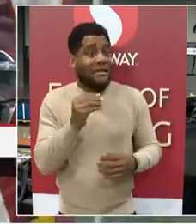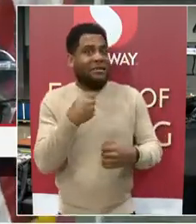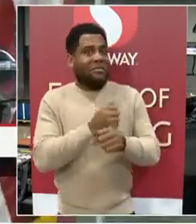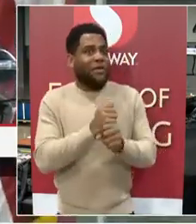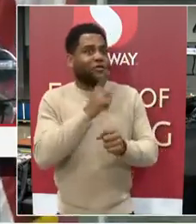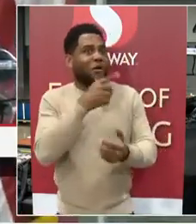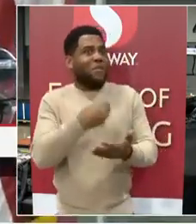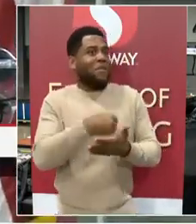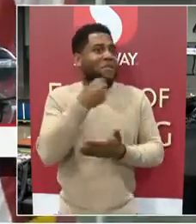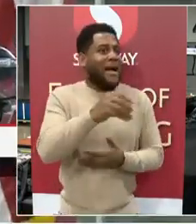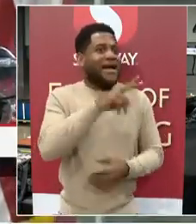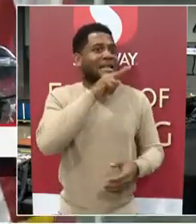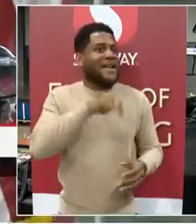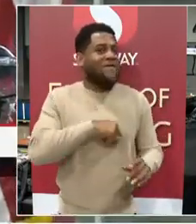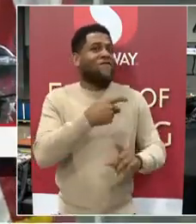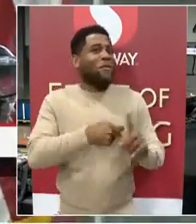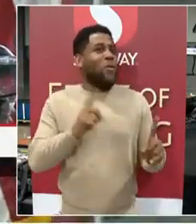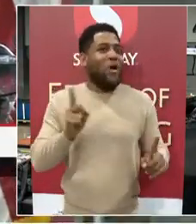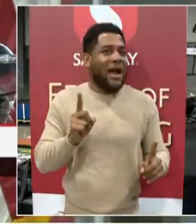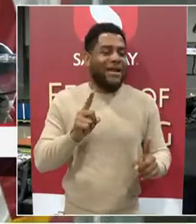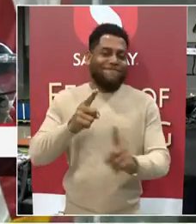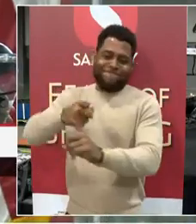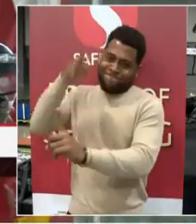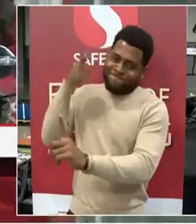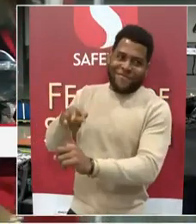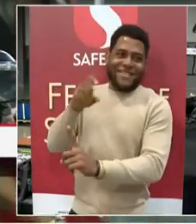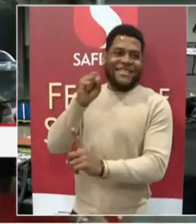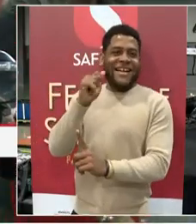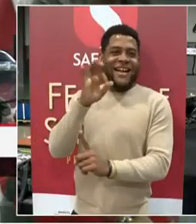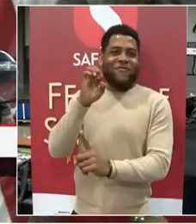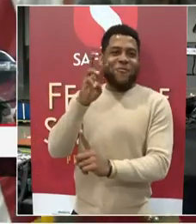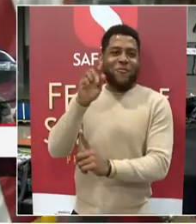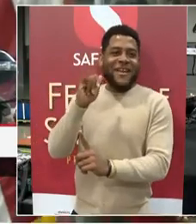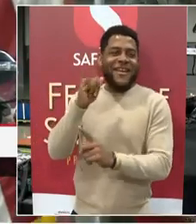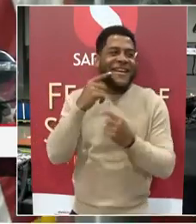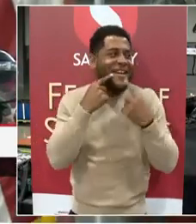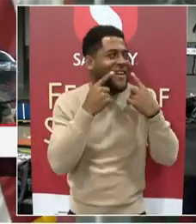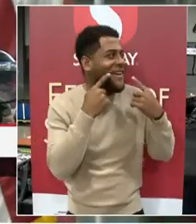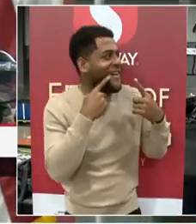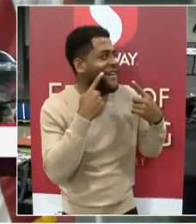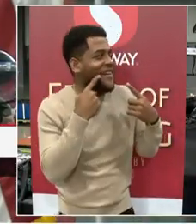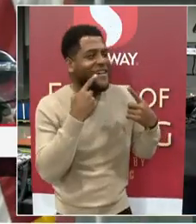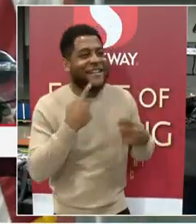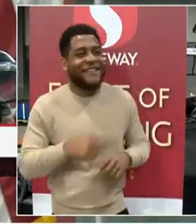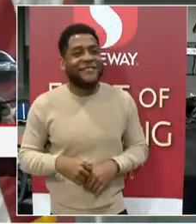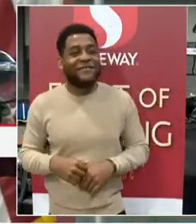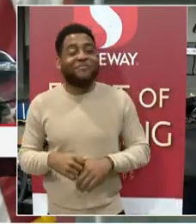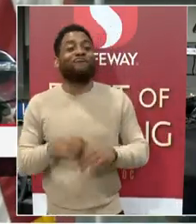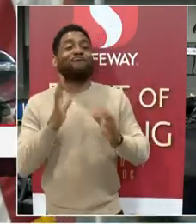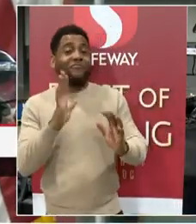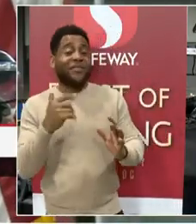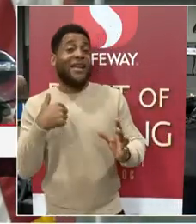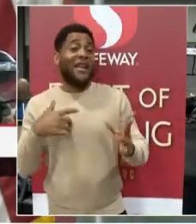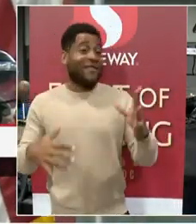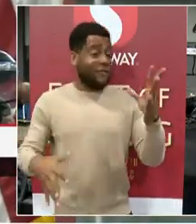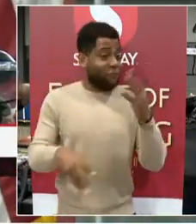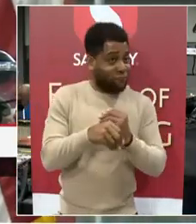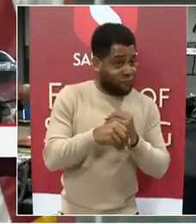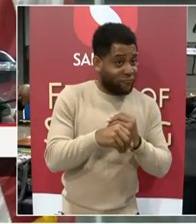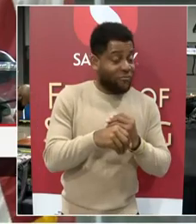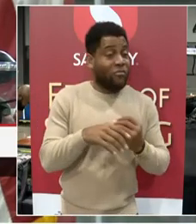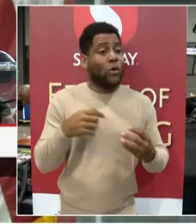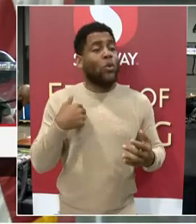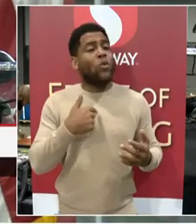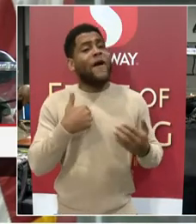Come up on stage. All right, just a few more shout outs, just real quick. So a few special guests. Sheila Bunn, Chief of Staff